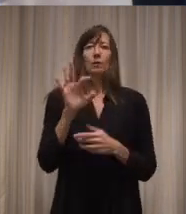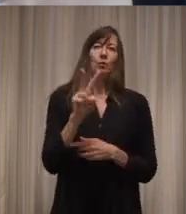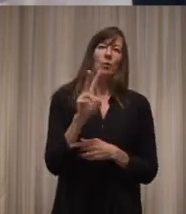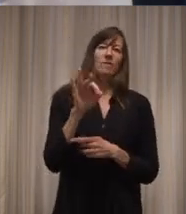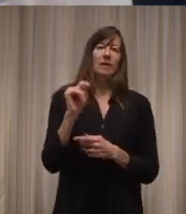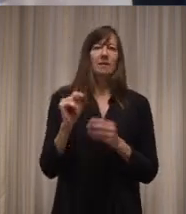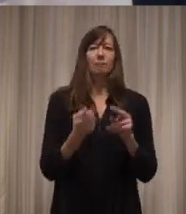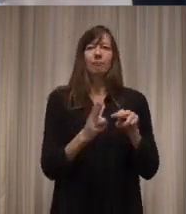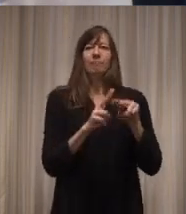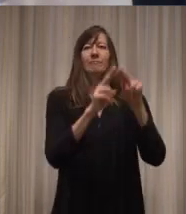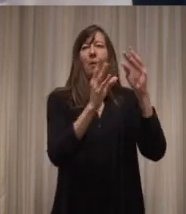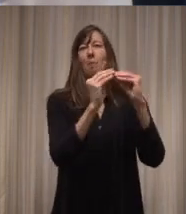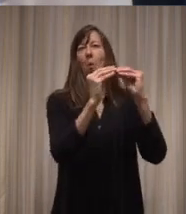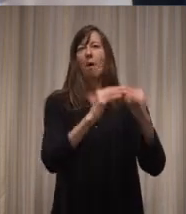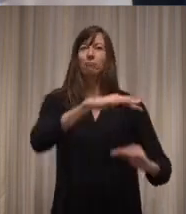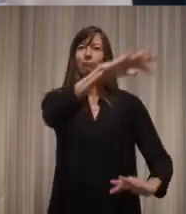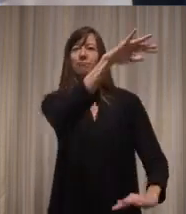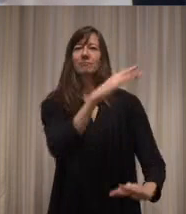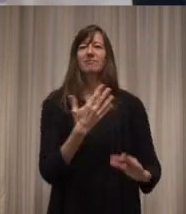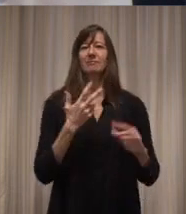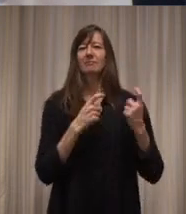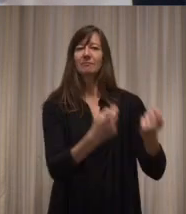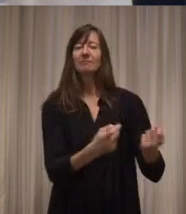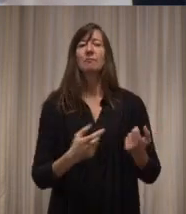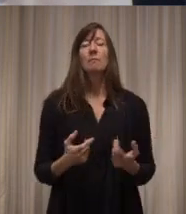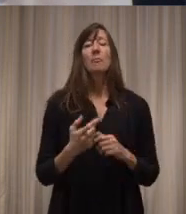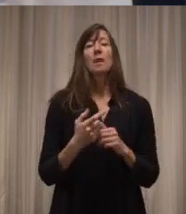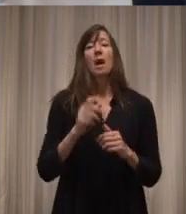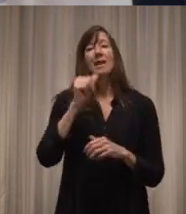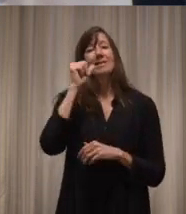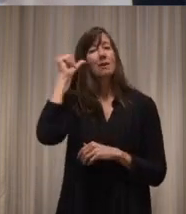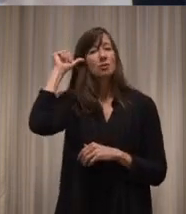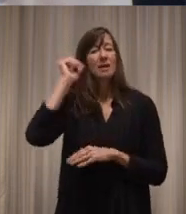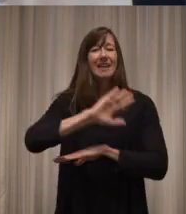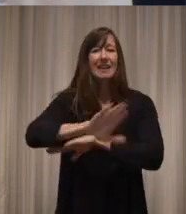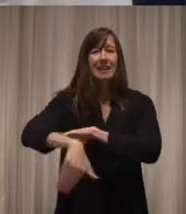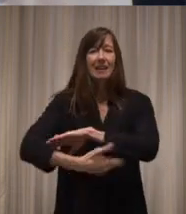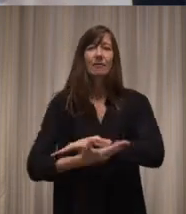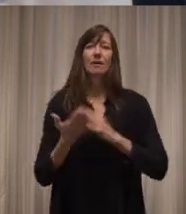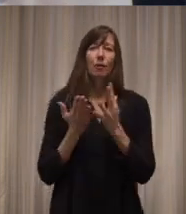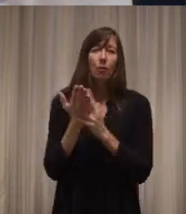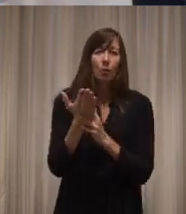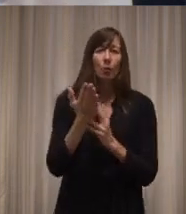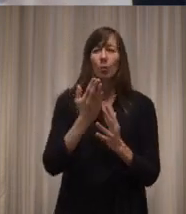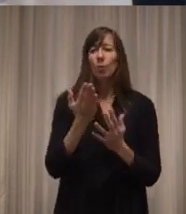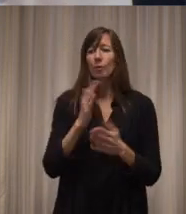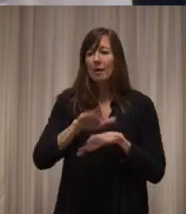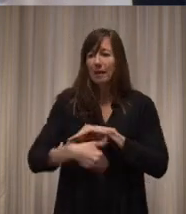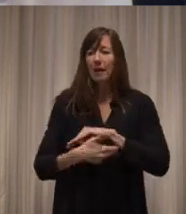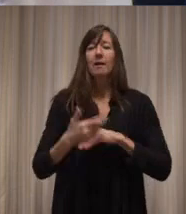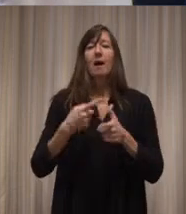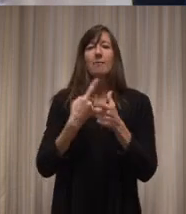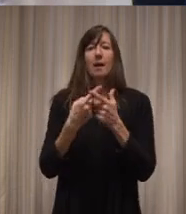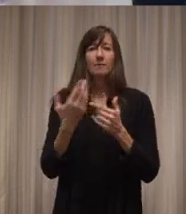that planning and that work, throughout yesterday evening, through the night, and into the early morning, and still today, we've deployed among